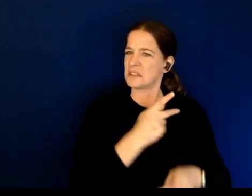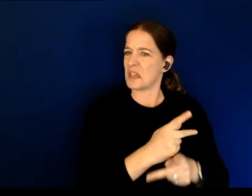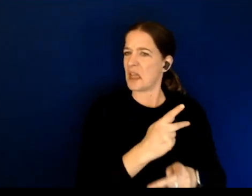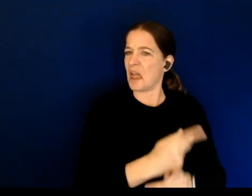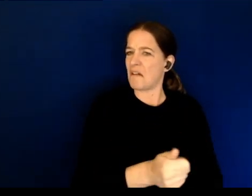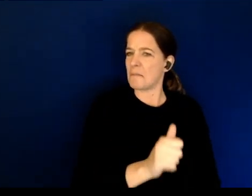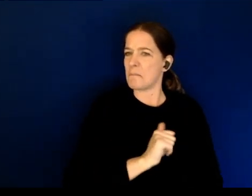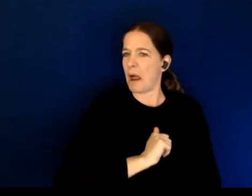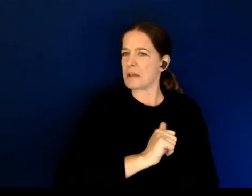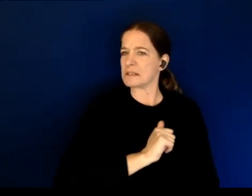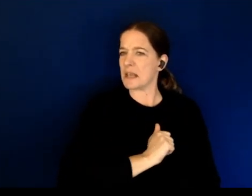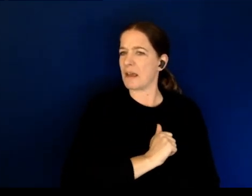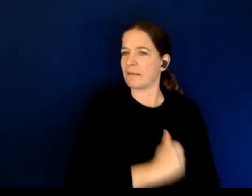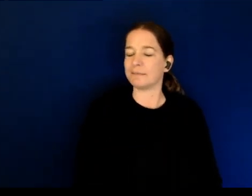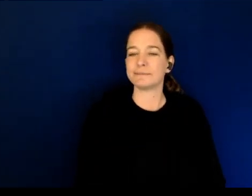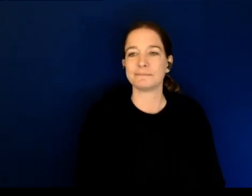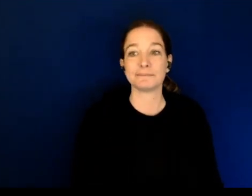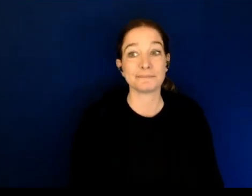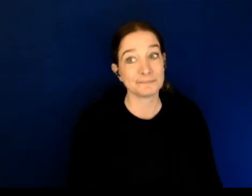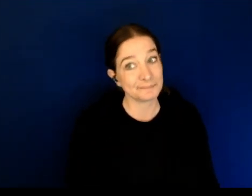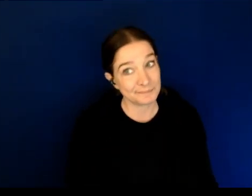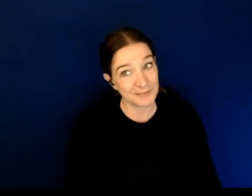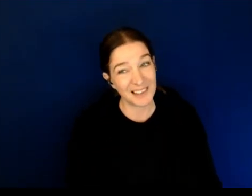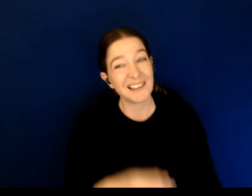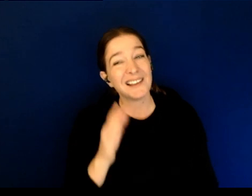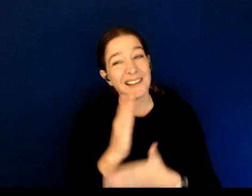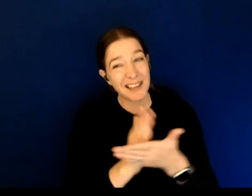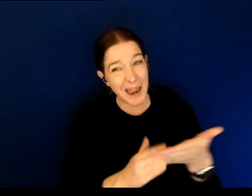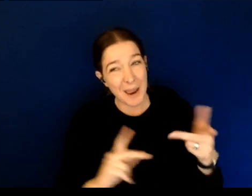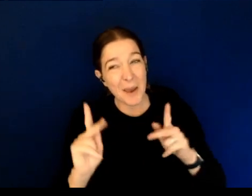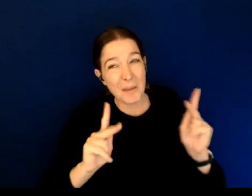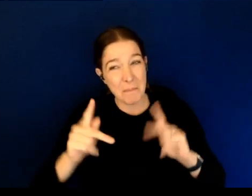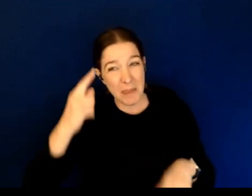myself. Well, some